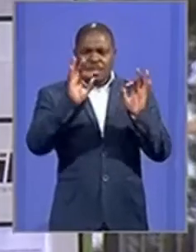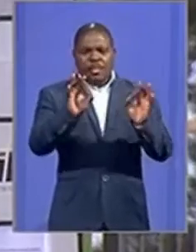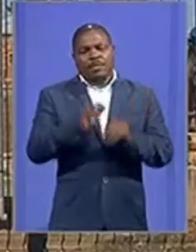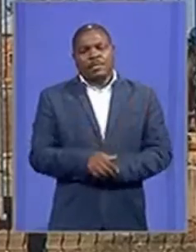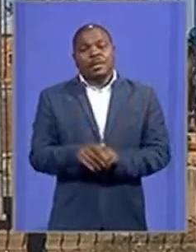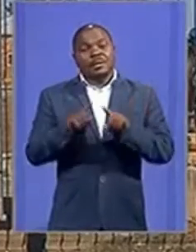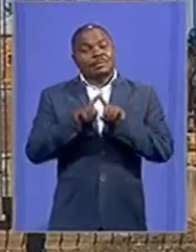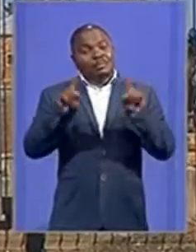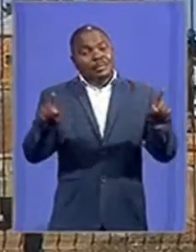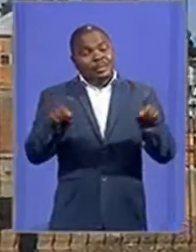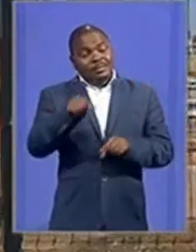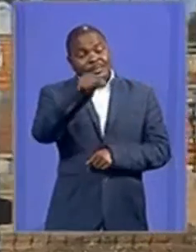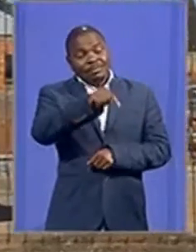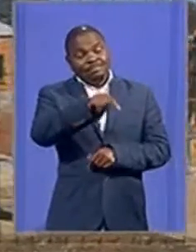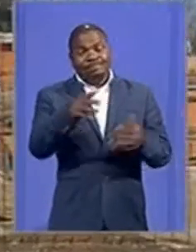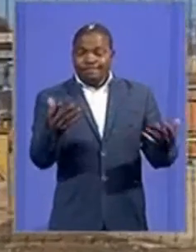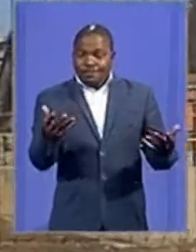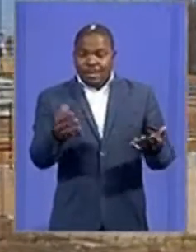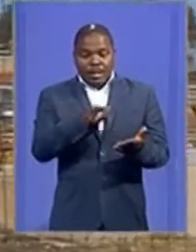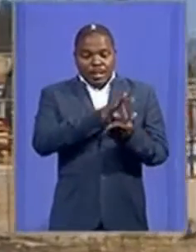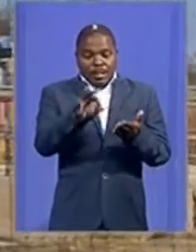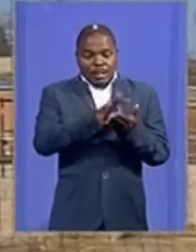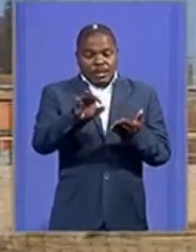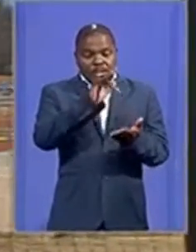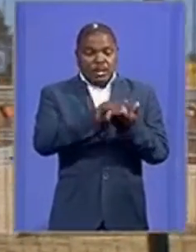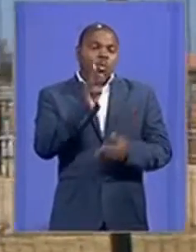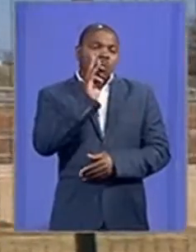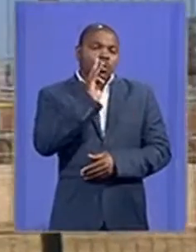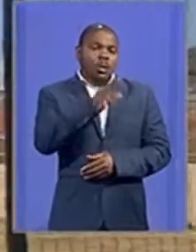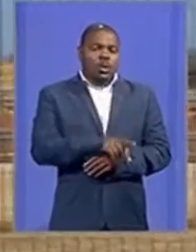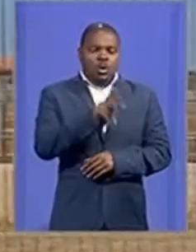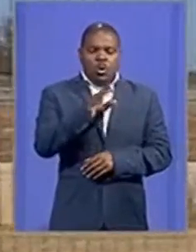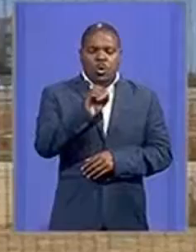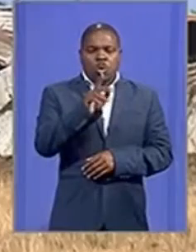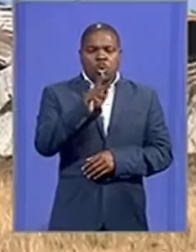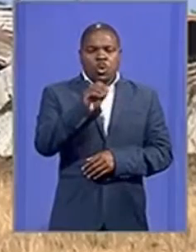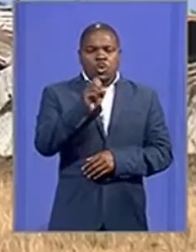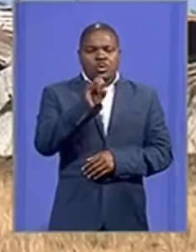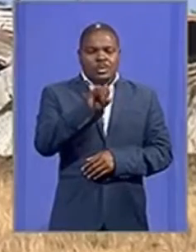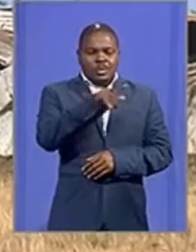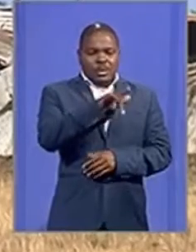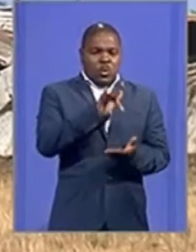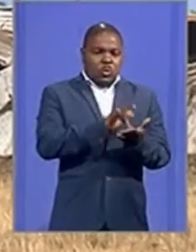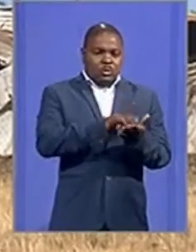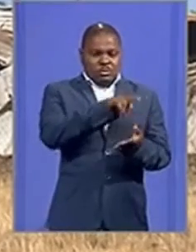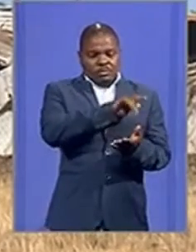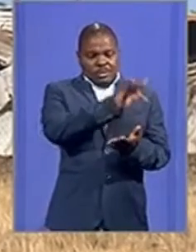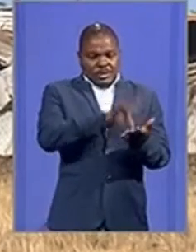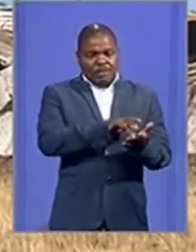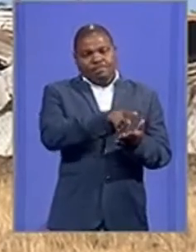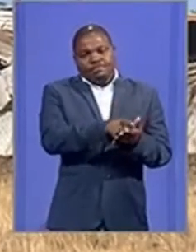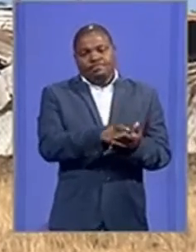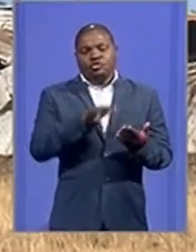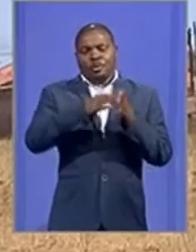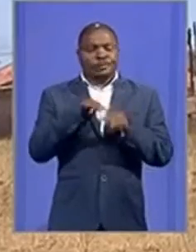E fela mo lefelong lefelo leo le hlwekišago meetse la go bitswa Kokosi Waste Water Plant le hlokomološitše badudi.